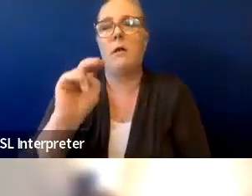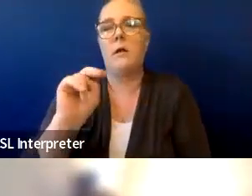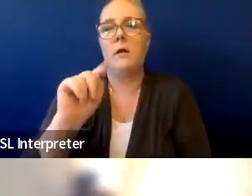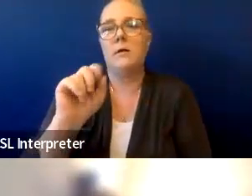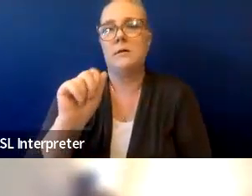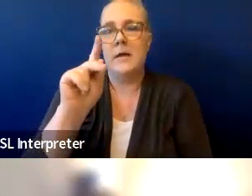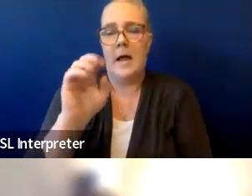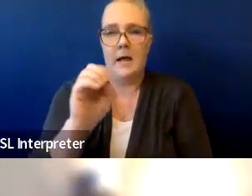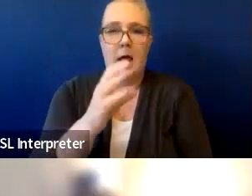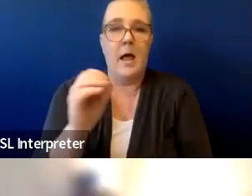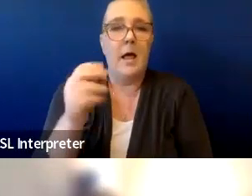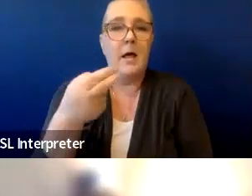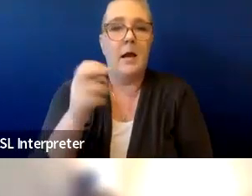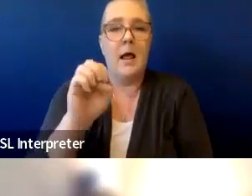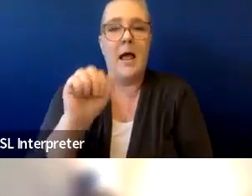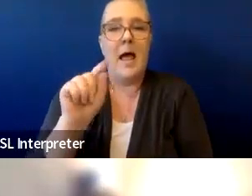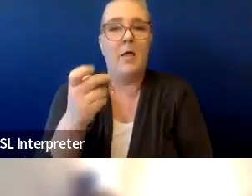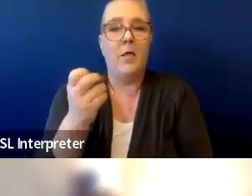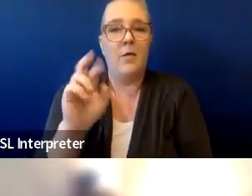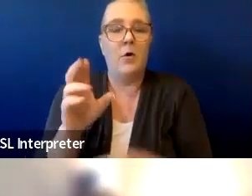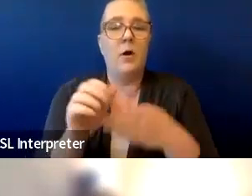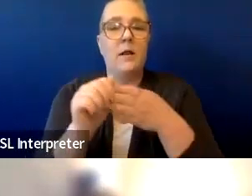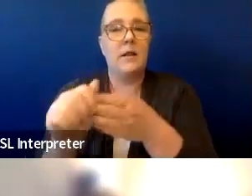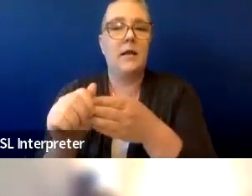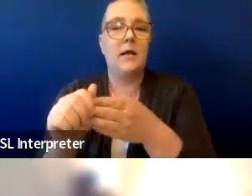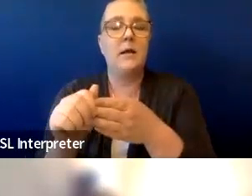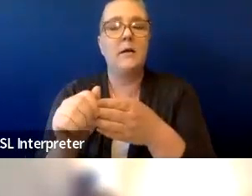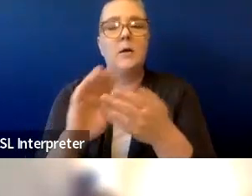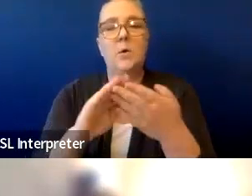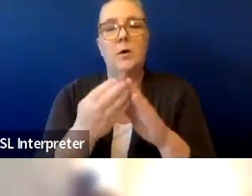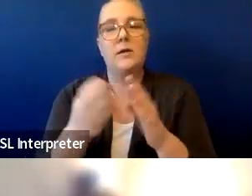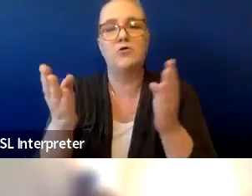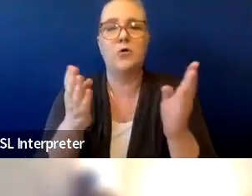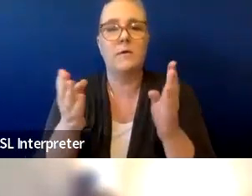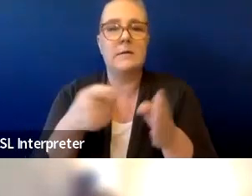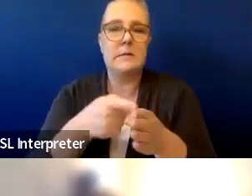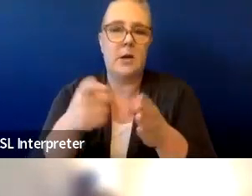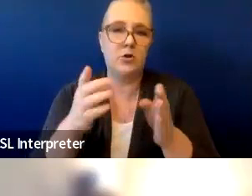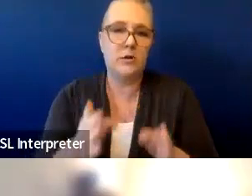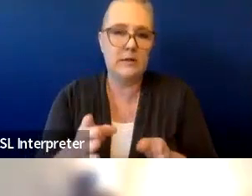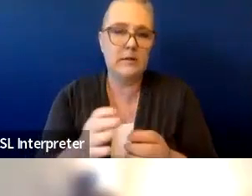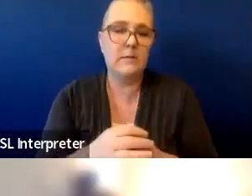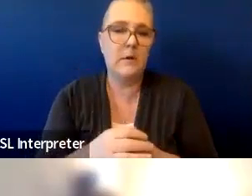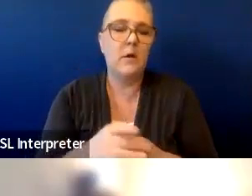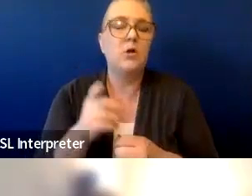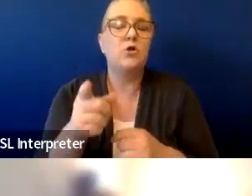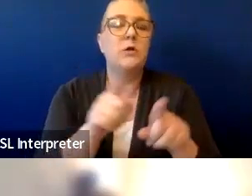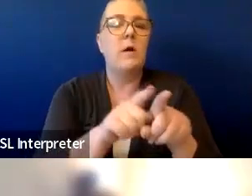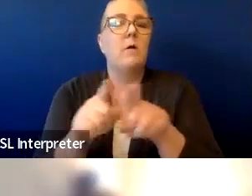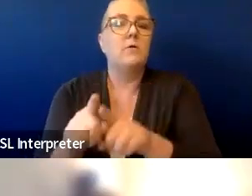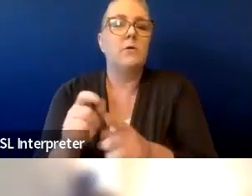And let's see, Ms. Heather Hollingworth is our lead community services specialist and within the specialized services and supports unit. She also